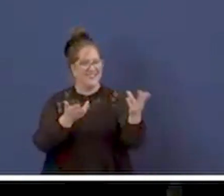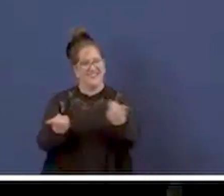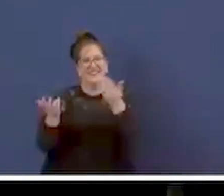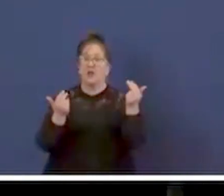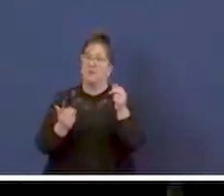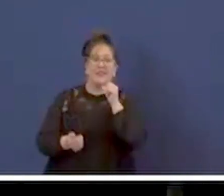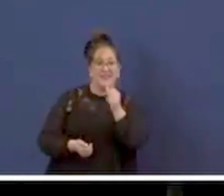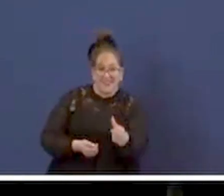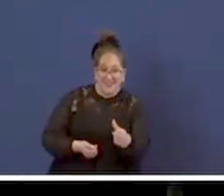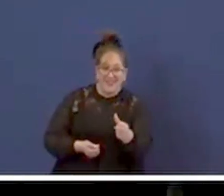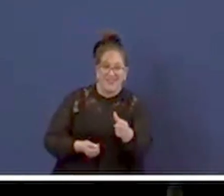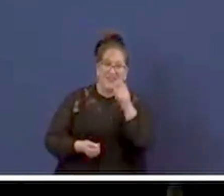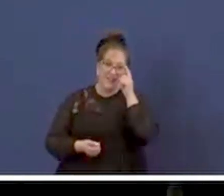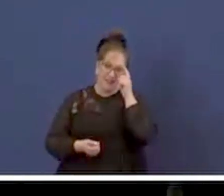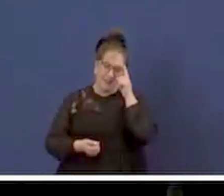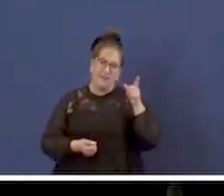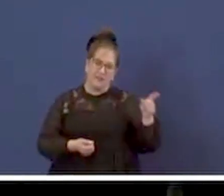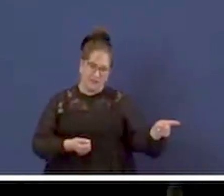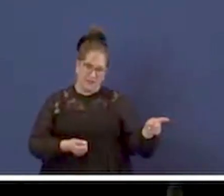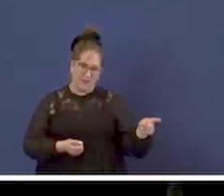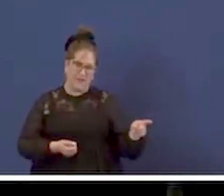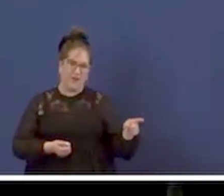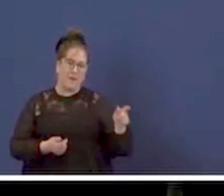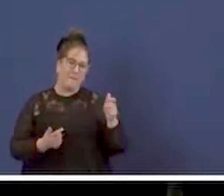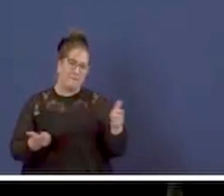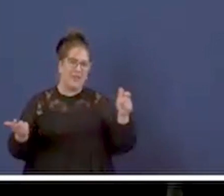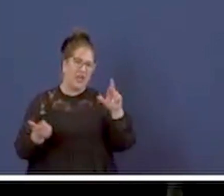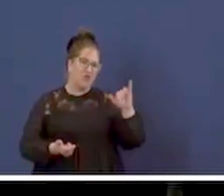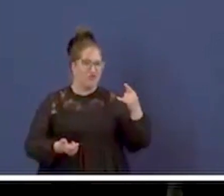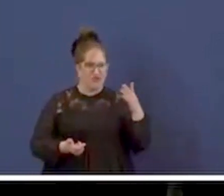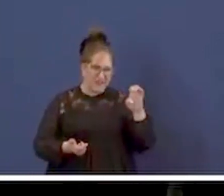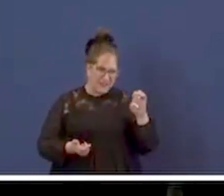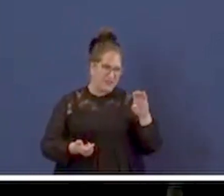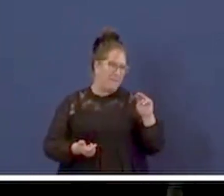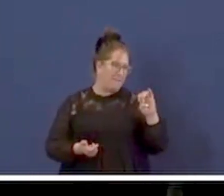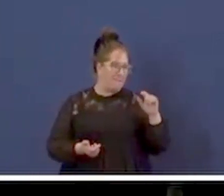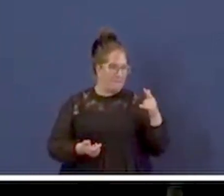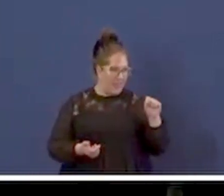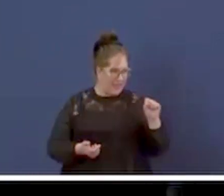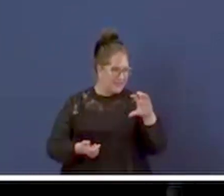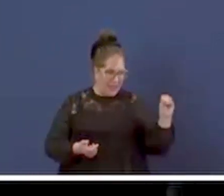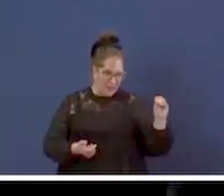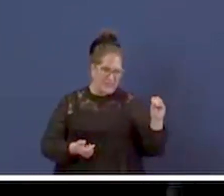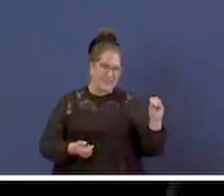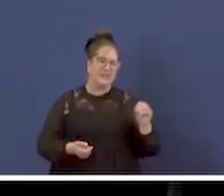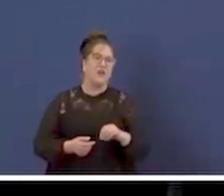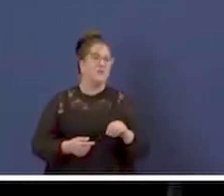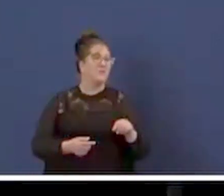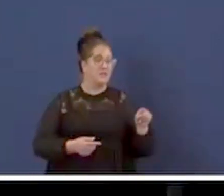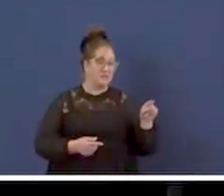Well, they didn't. They came off of Bigly Ridge in Meigs County. And then you also